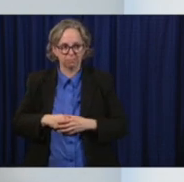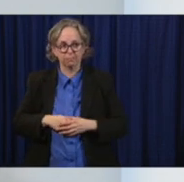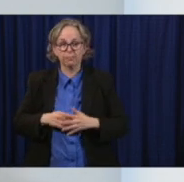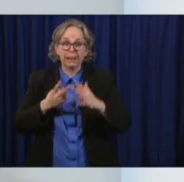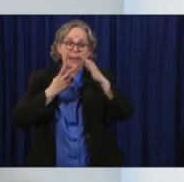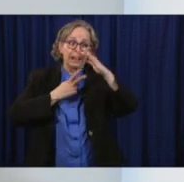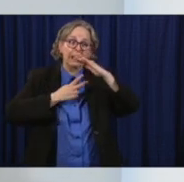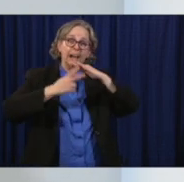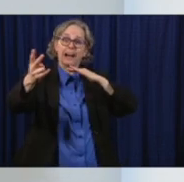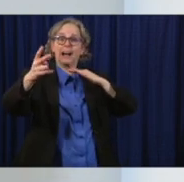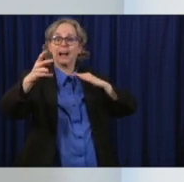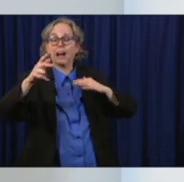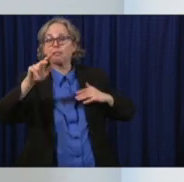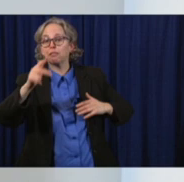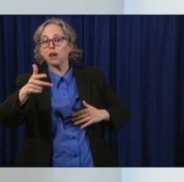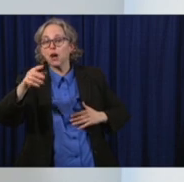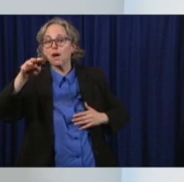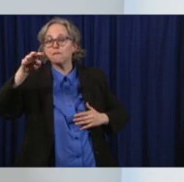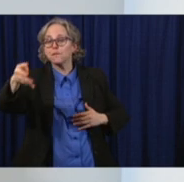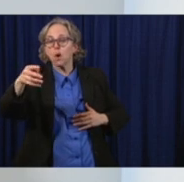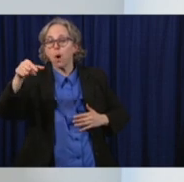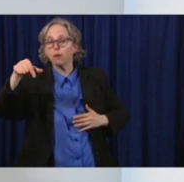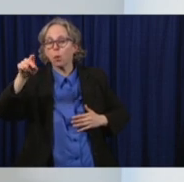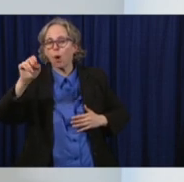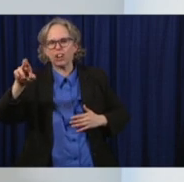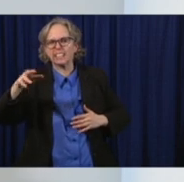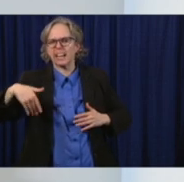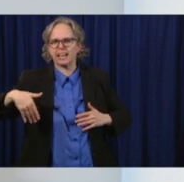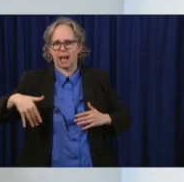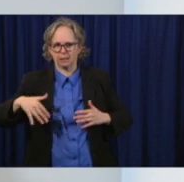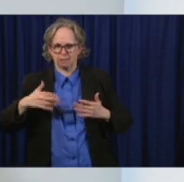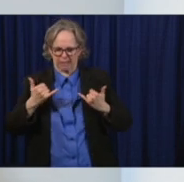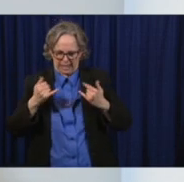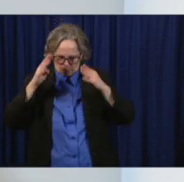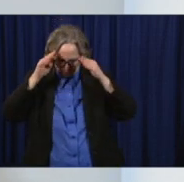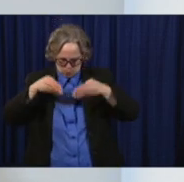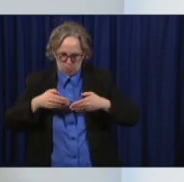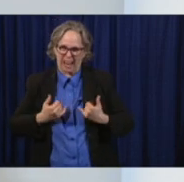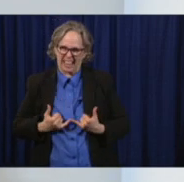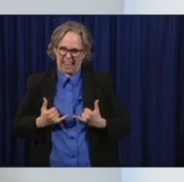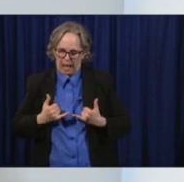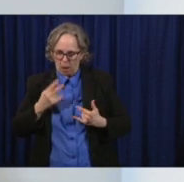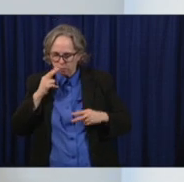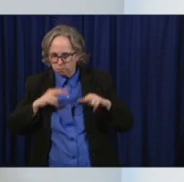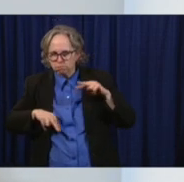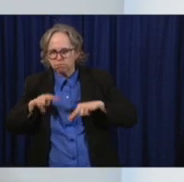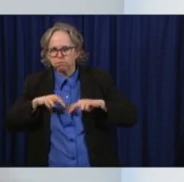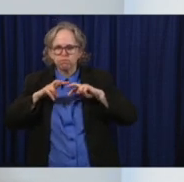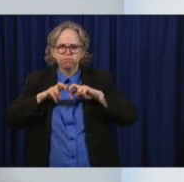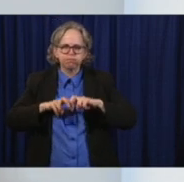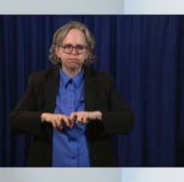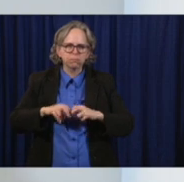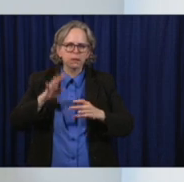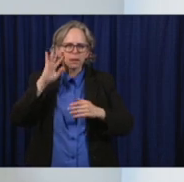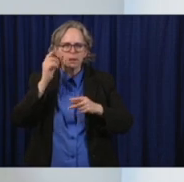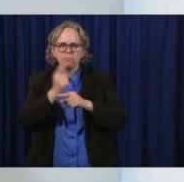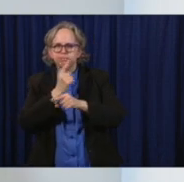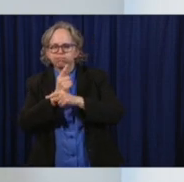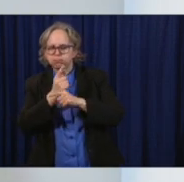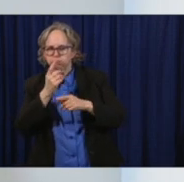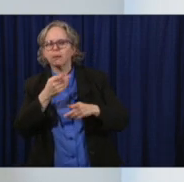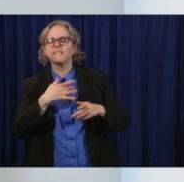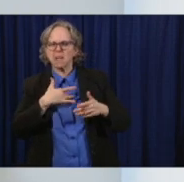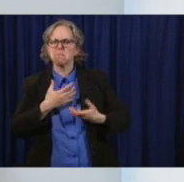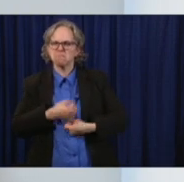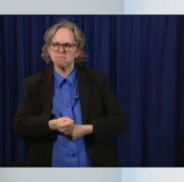fourth quarter. What we have to worry about now is the smart reopening of businesses where you keep people safe, where